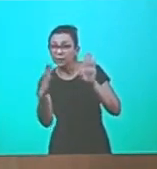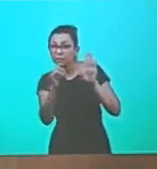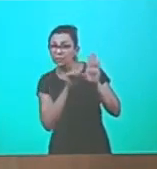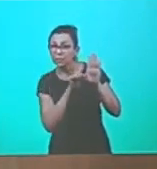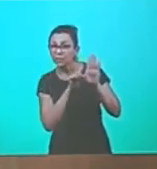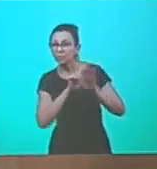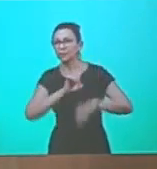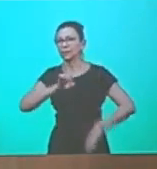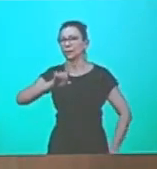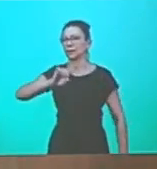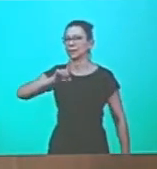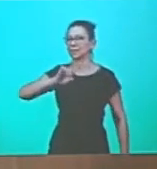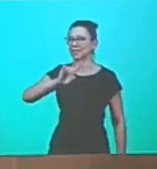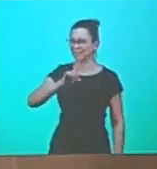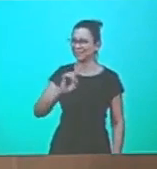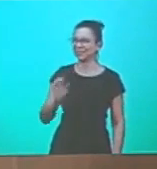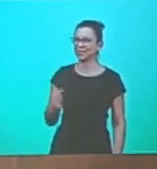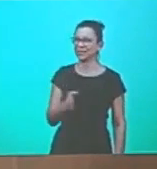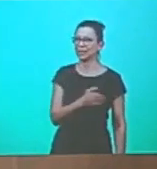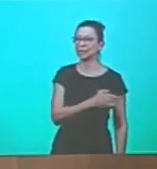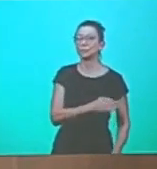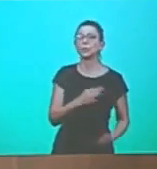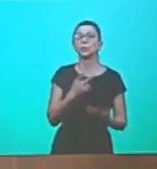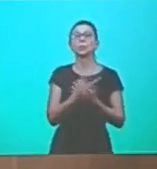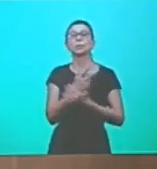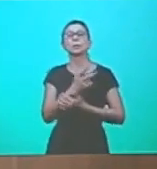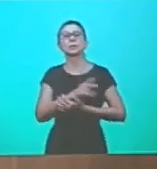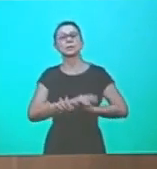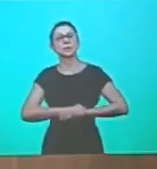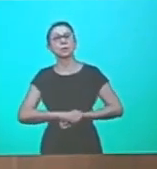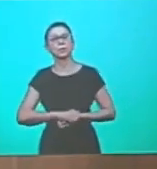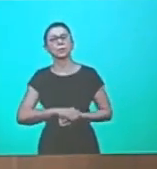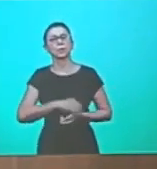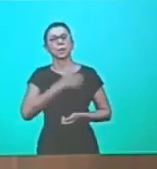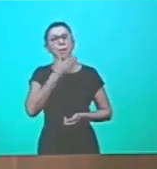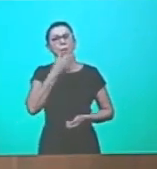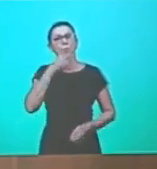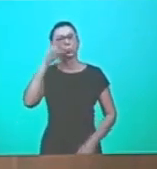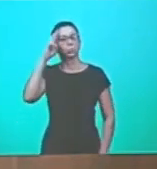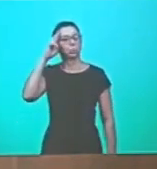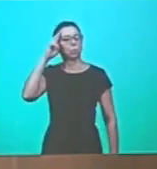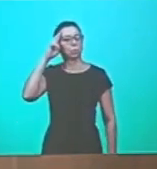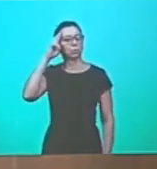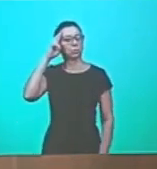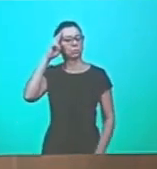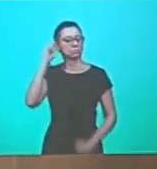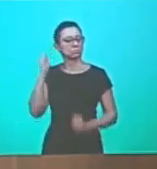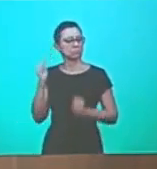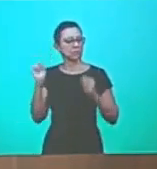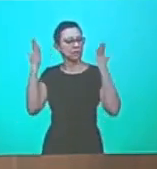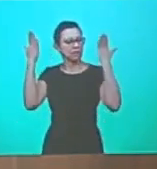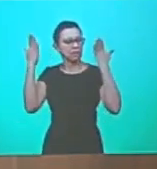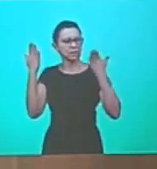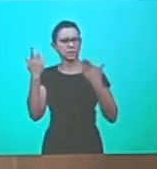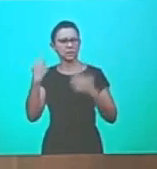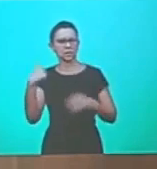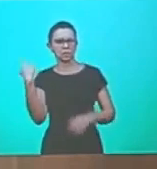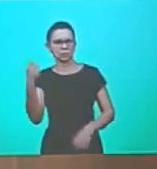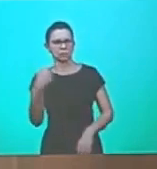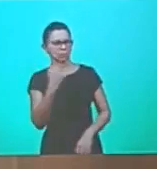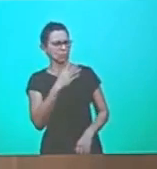says that it's going to be like this. He's not going to let us come in if we don't have our lamps lit.